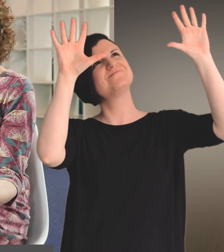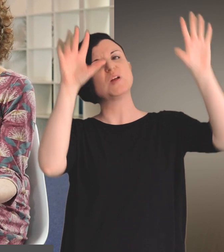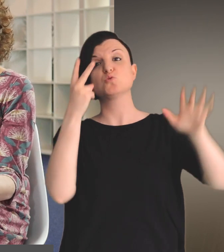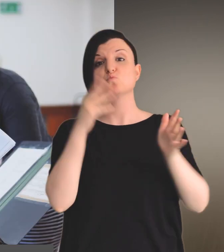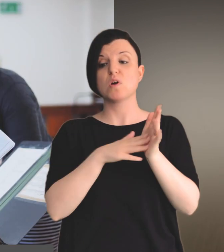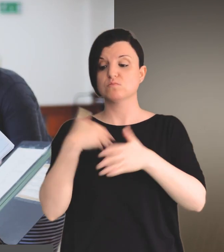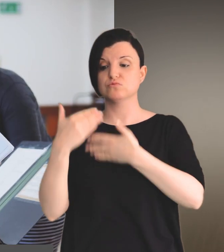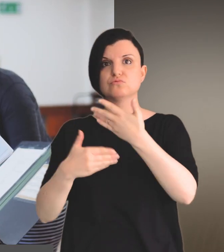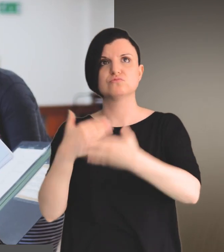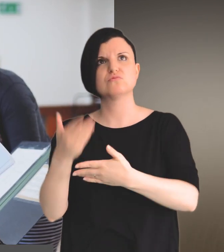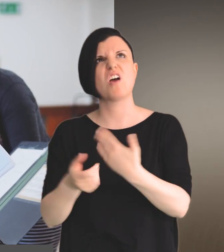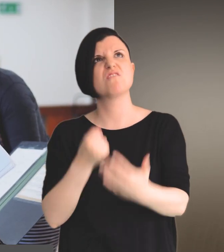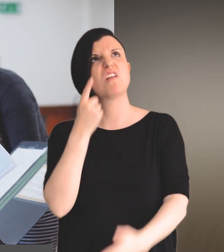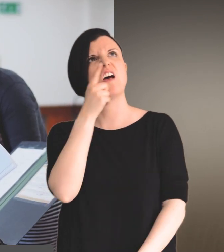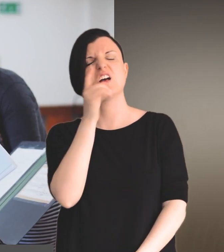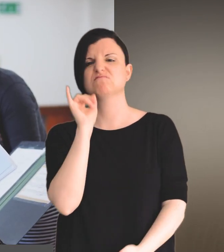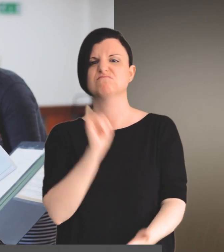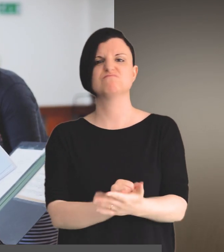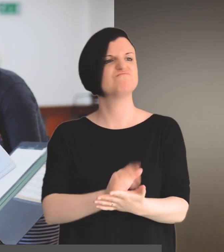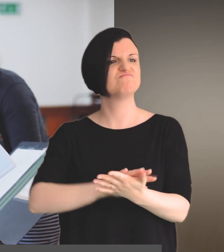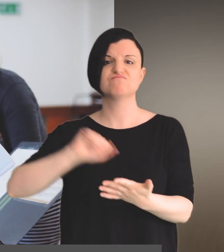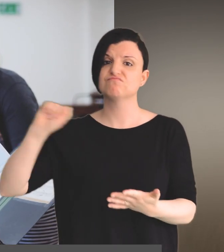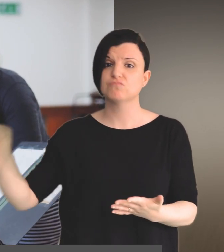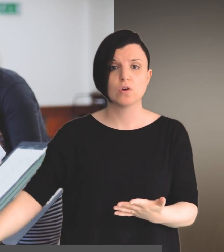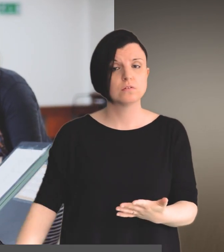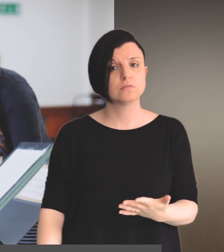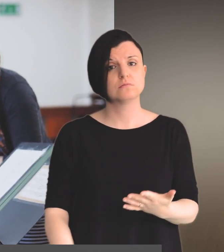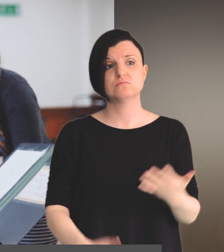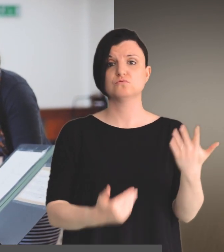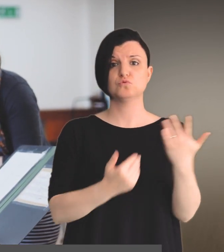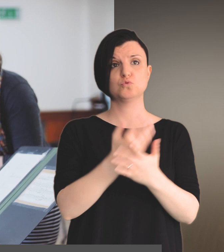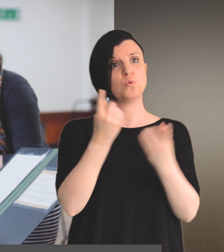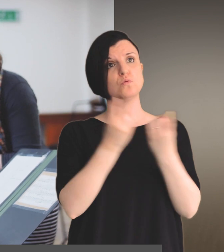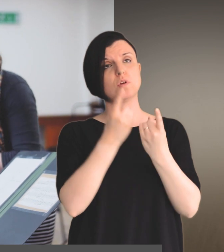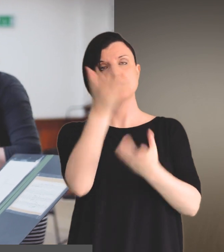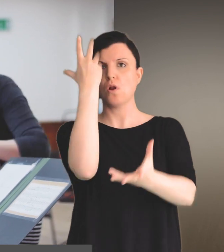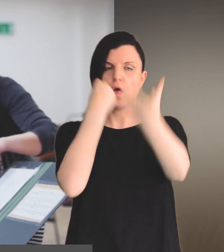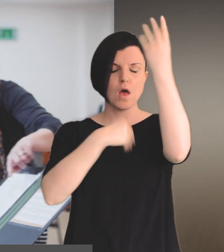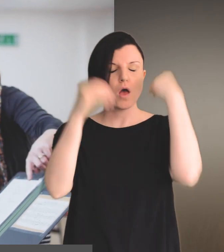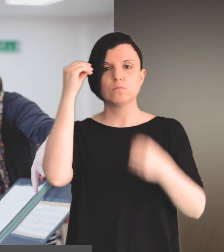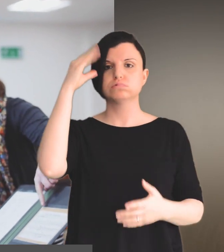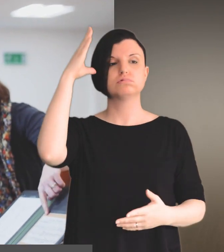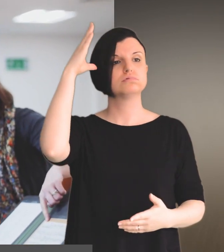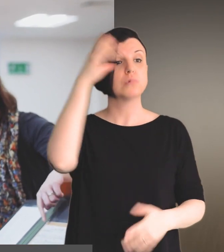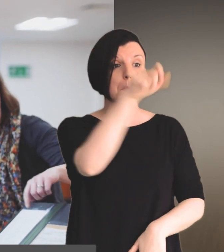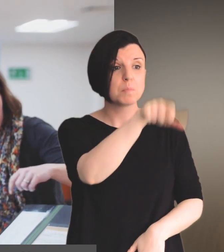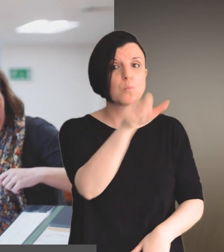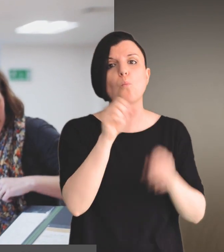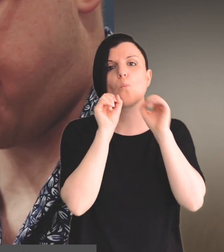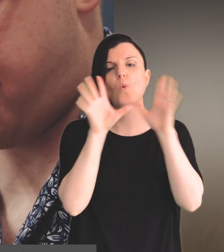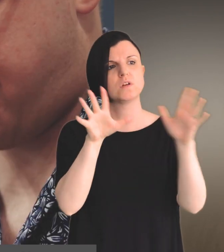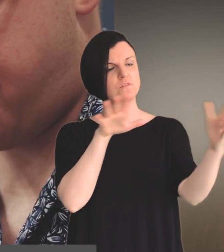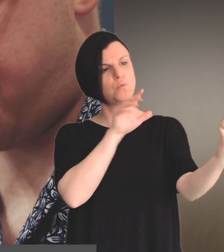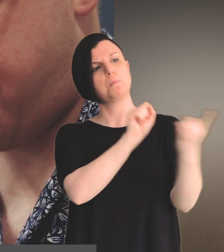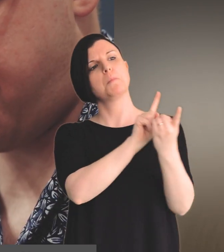left that behind 2 months in. We have learnt things we never comprehended we'd learn. We've worked with people we never thought we would